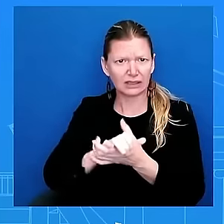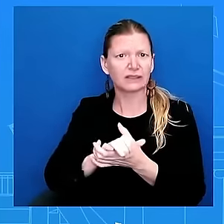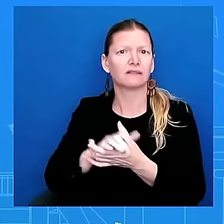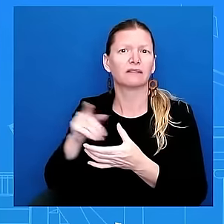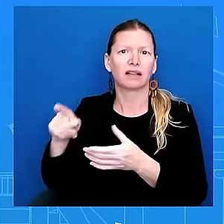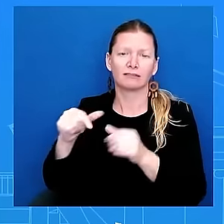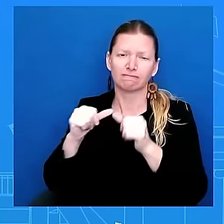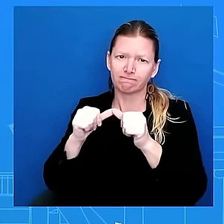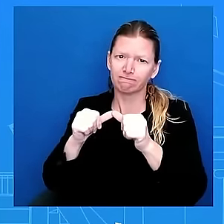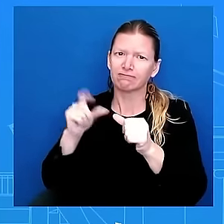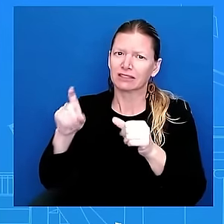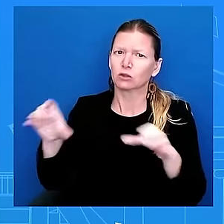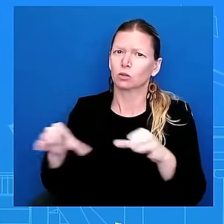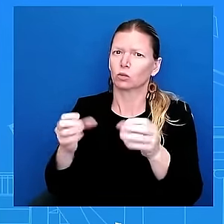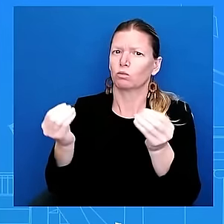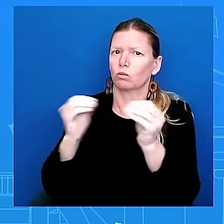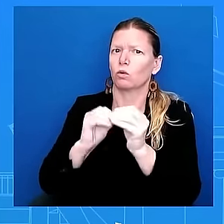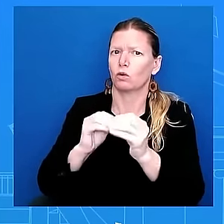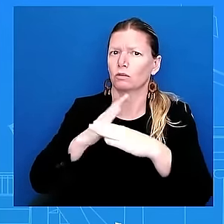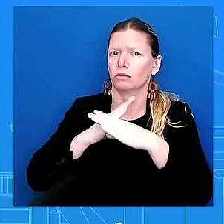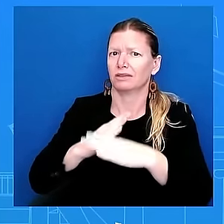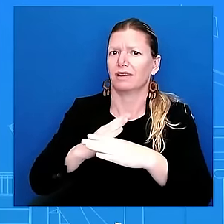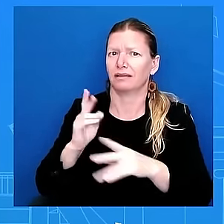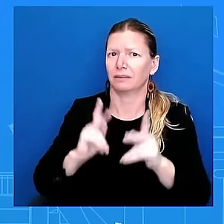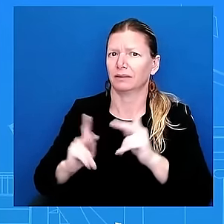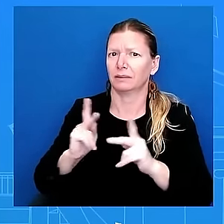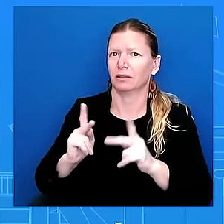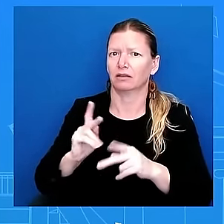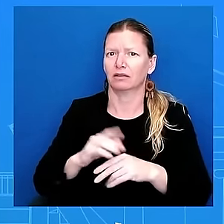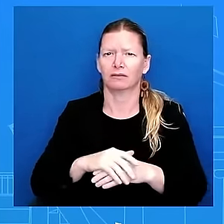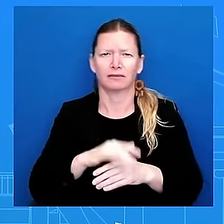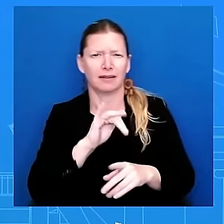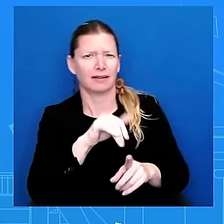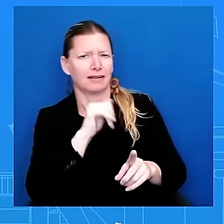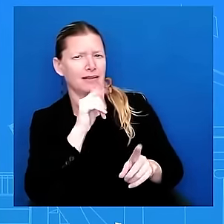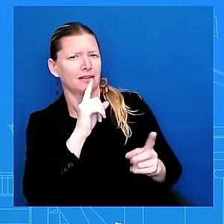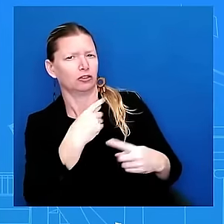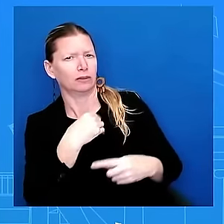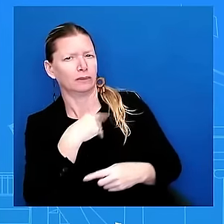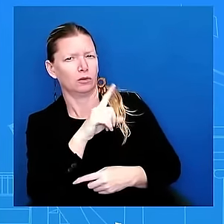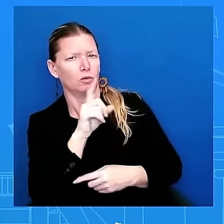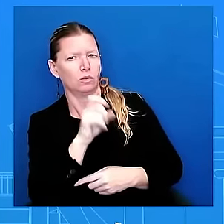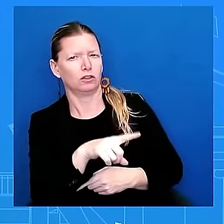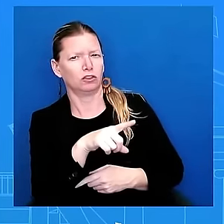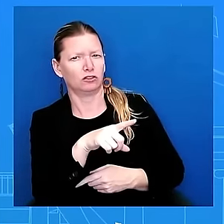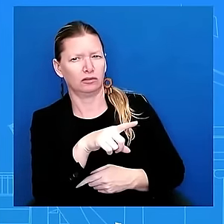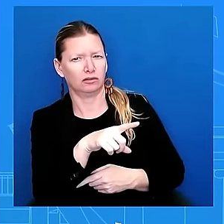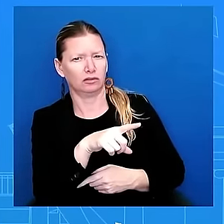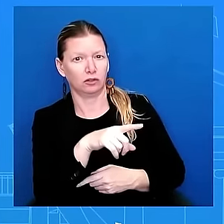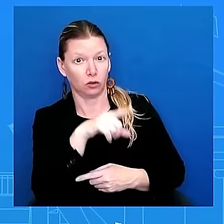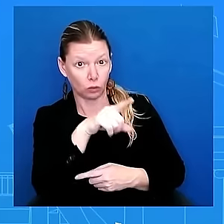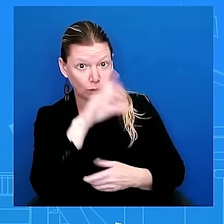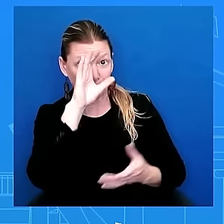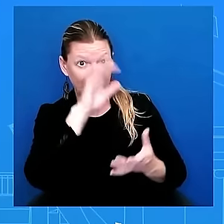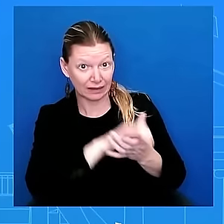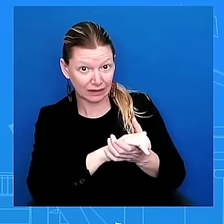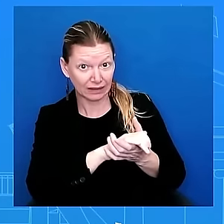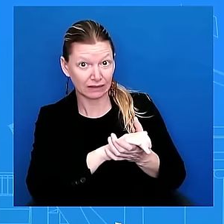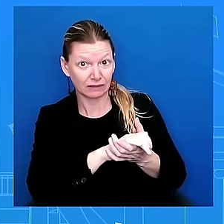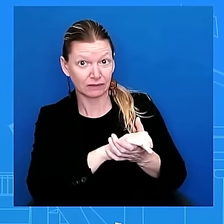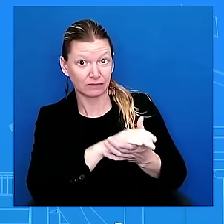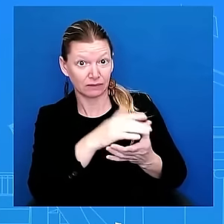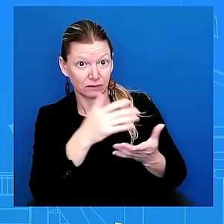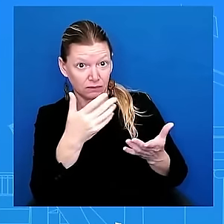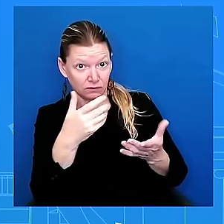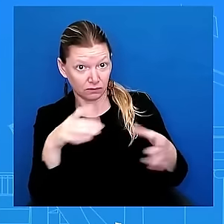what they're doing or not doing. Your question was, do we believe that they should do more? My answer is yes, well, they need to do more to protect civilian life. And we're going to continue to have conversations